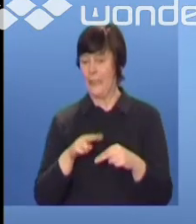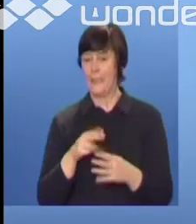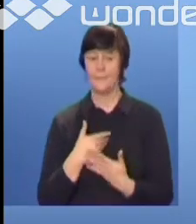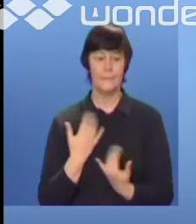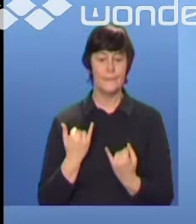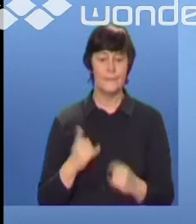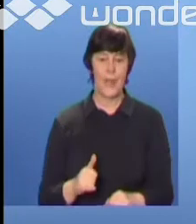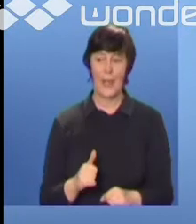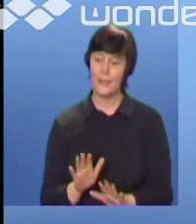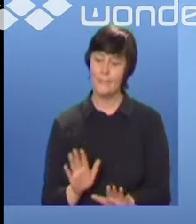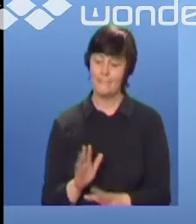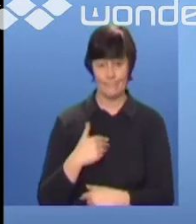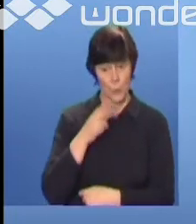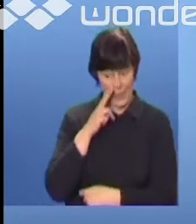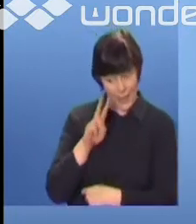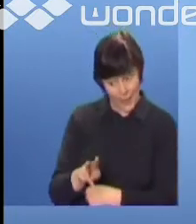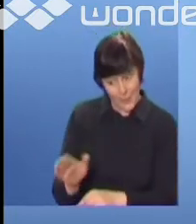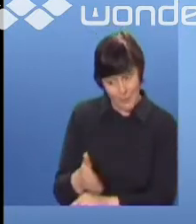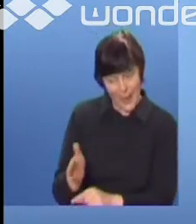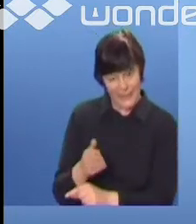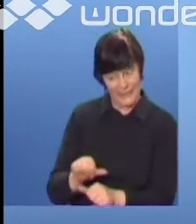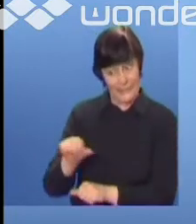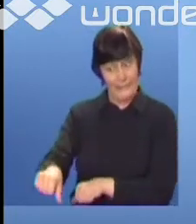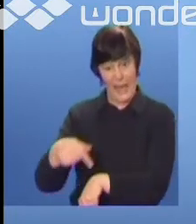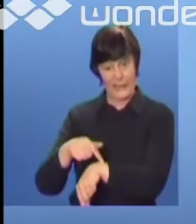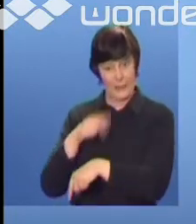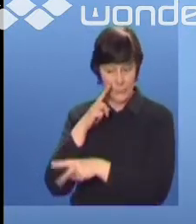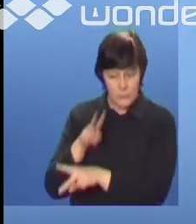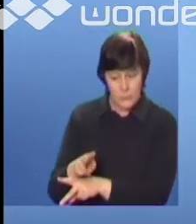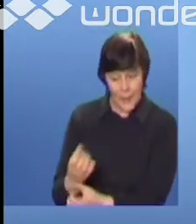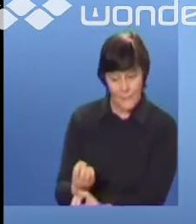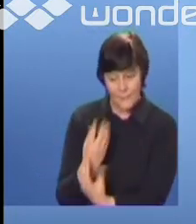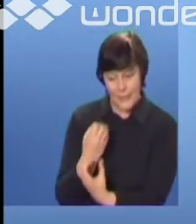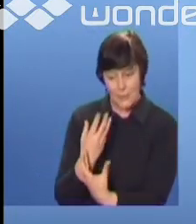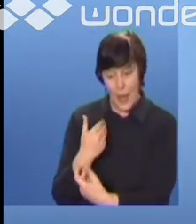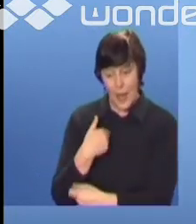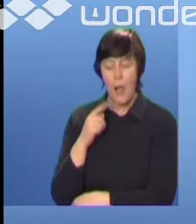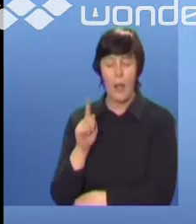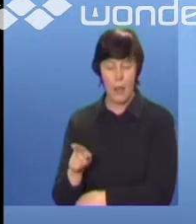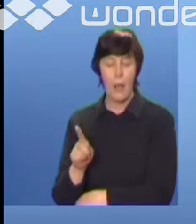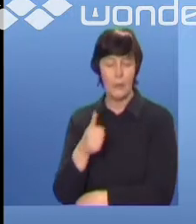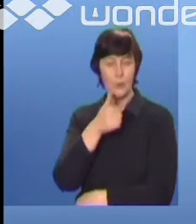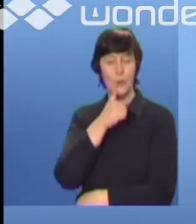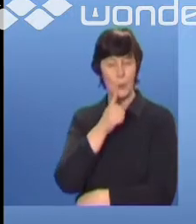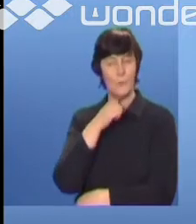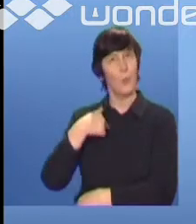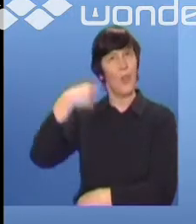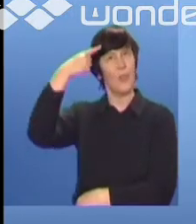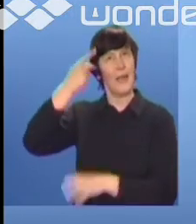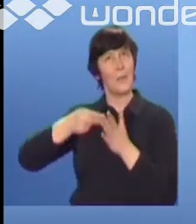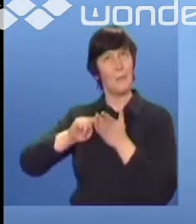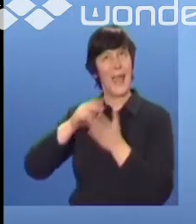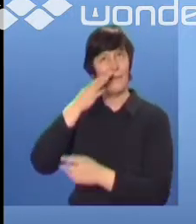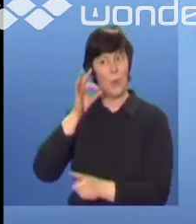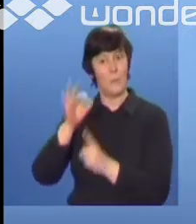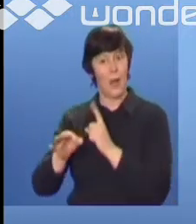5. If your bid is unsuccessful, you can check the feedback section of the next edition of Locata Home, which you might find useful